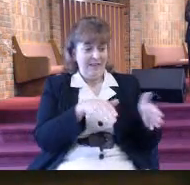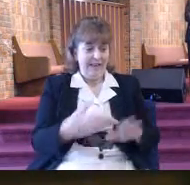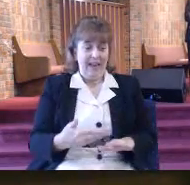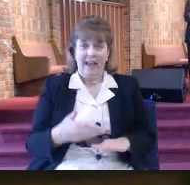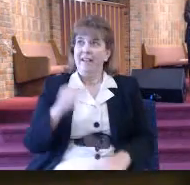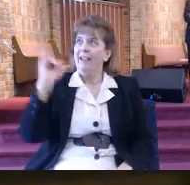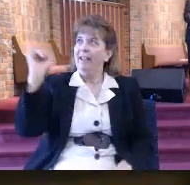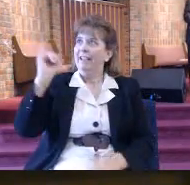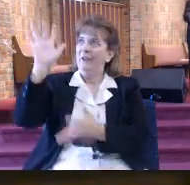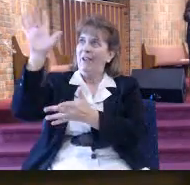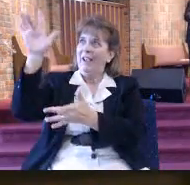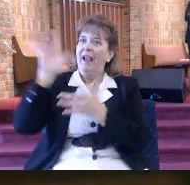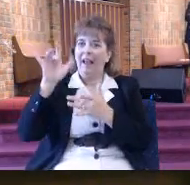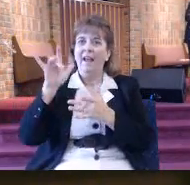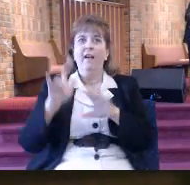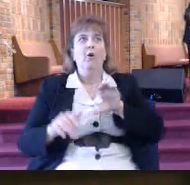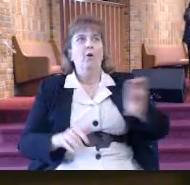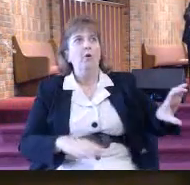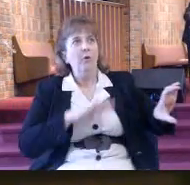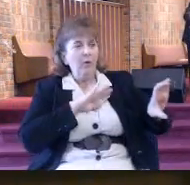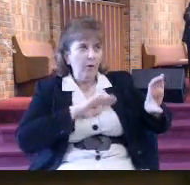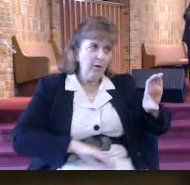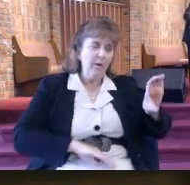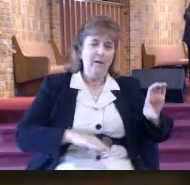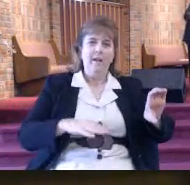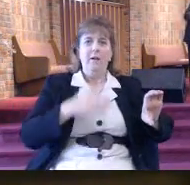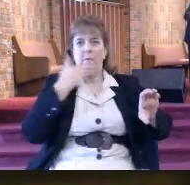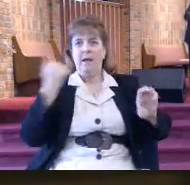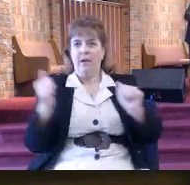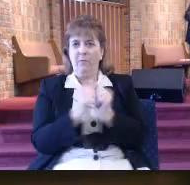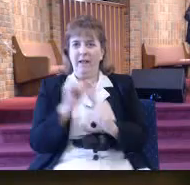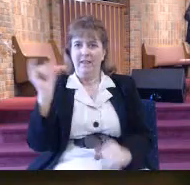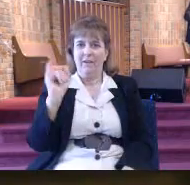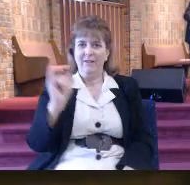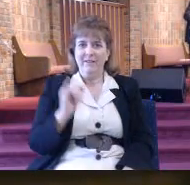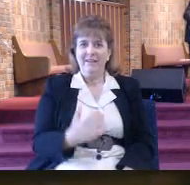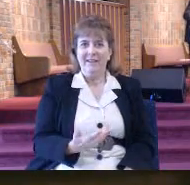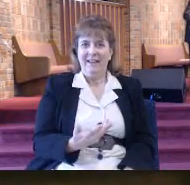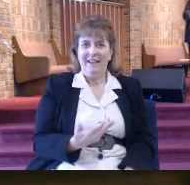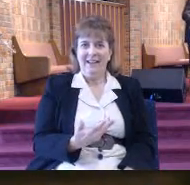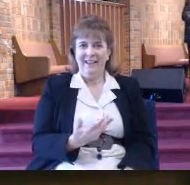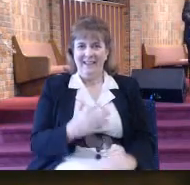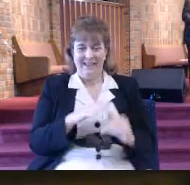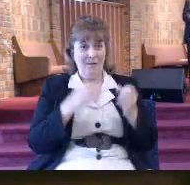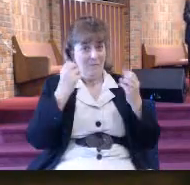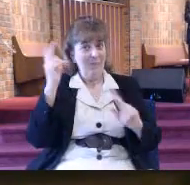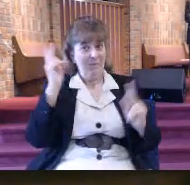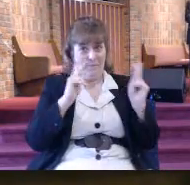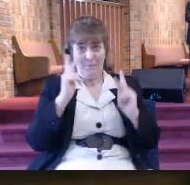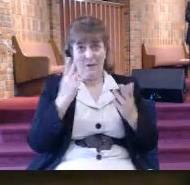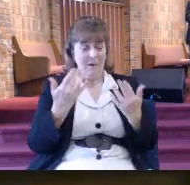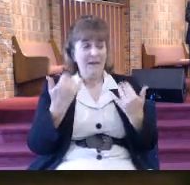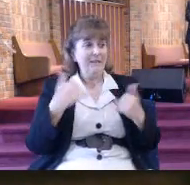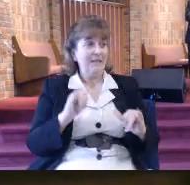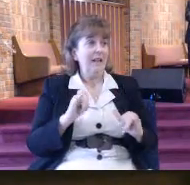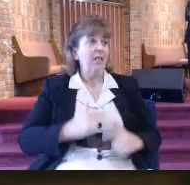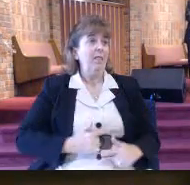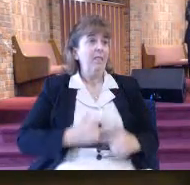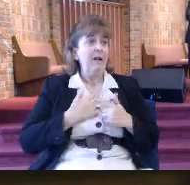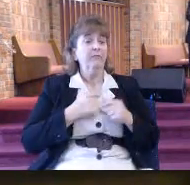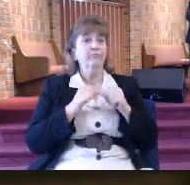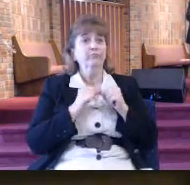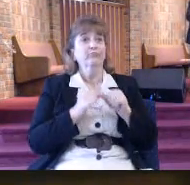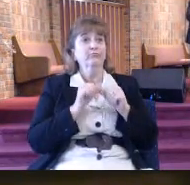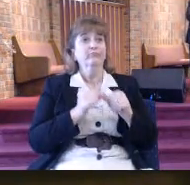we usually have insurance to cover things along the way. In fact, it may be that a lot of people spend much of their life